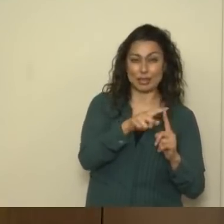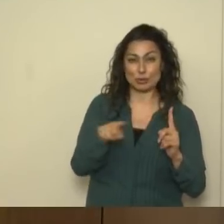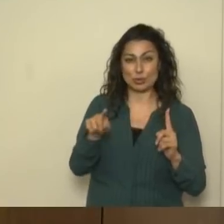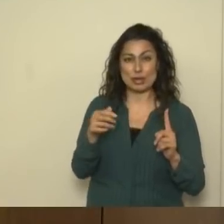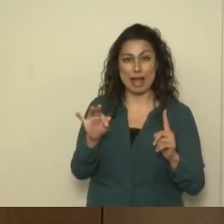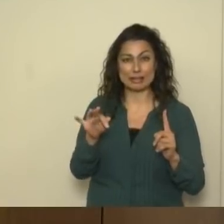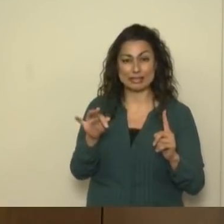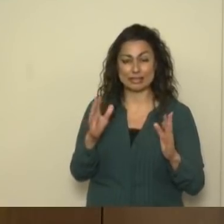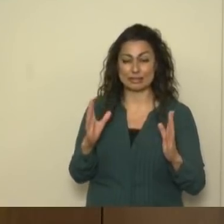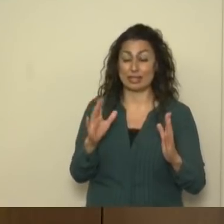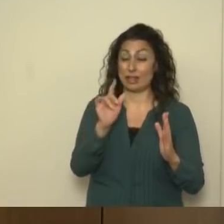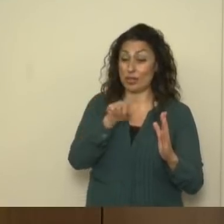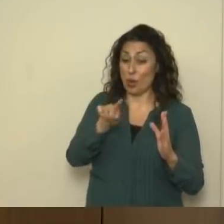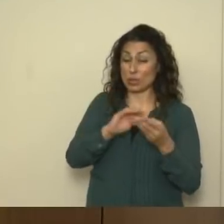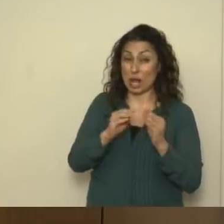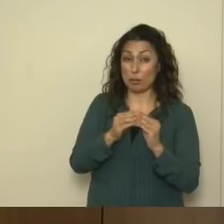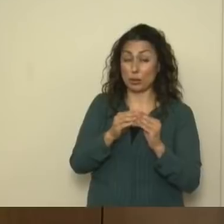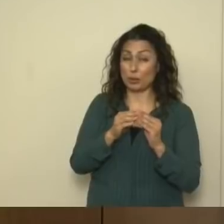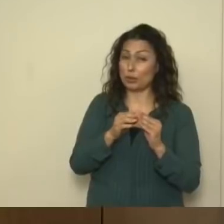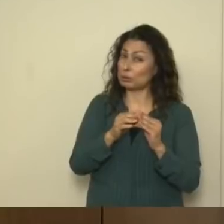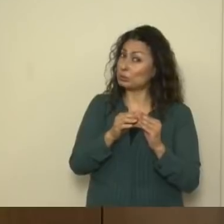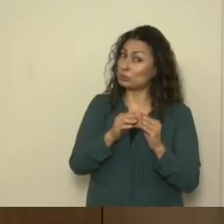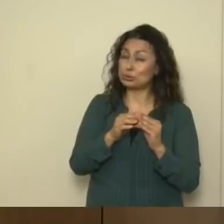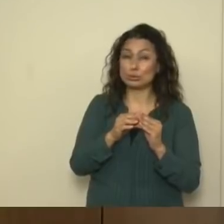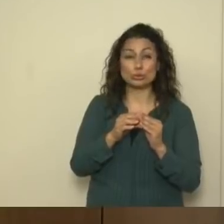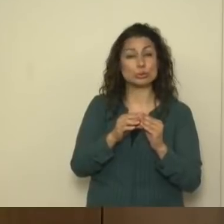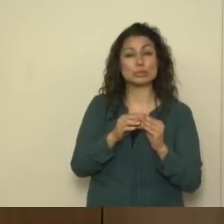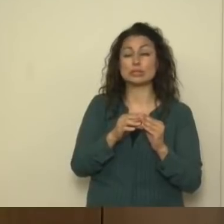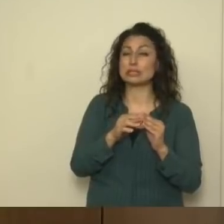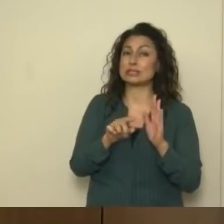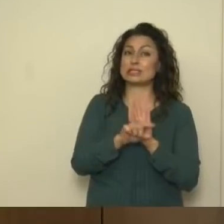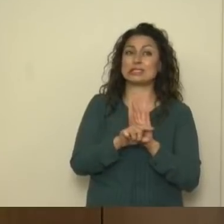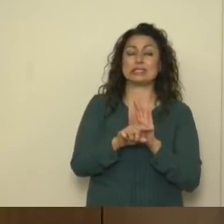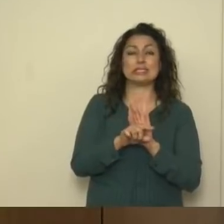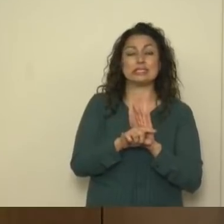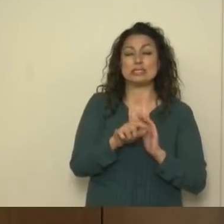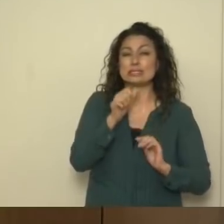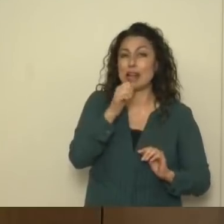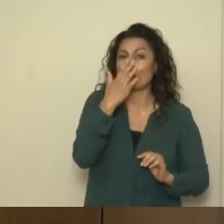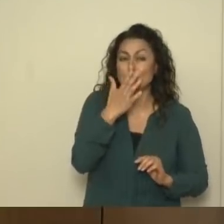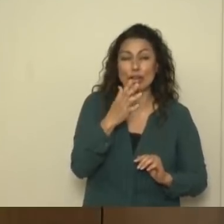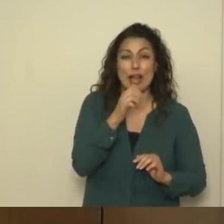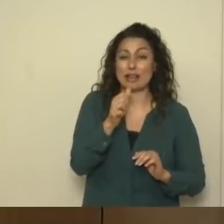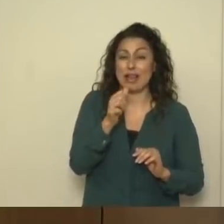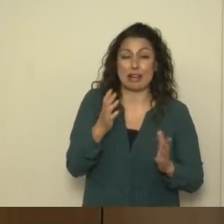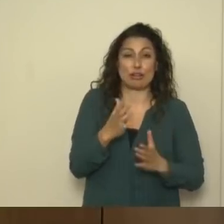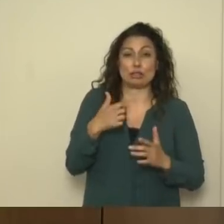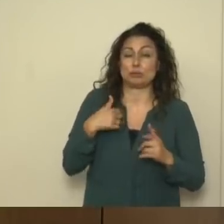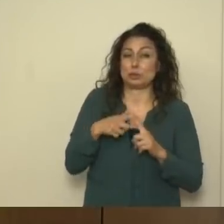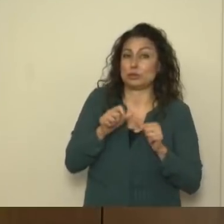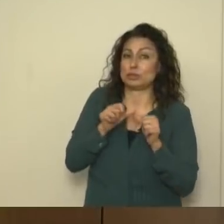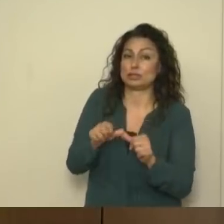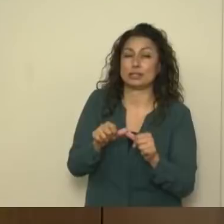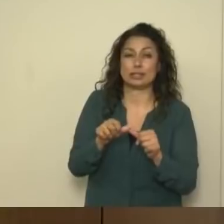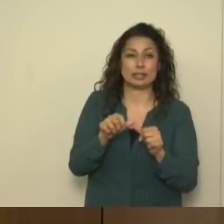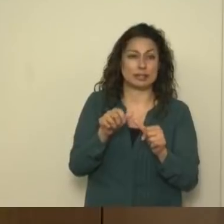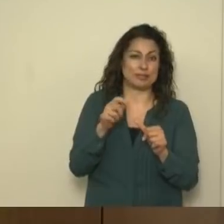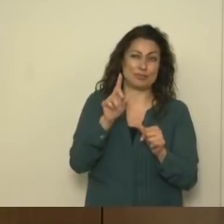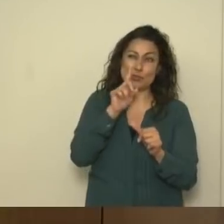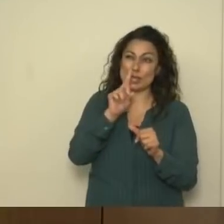are very disconcerting. There is something I do want to point out, Dan, and we're not quite ready to have